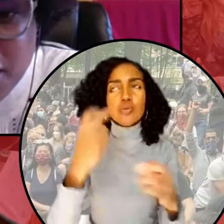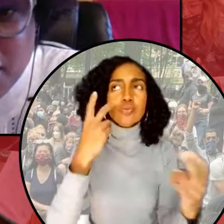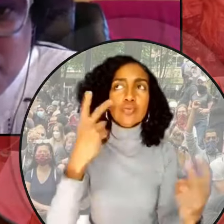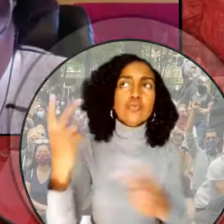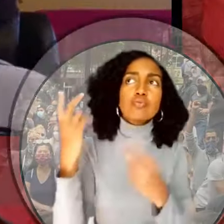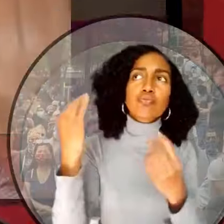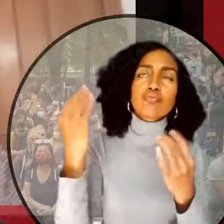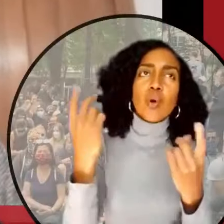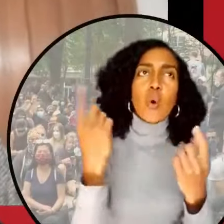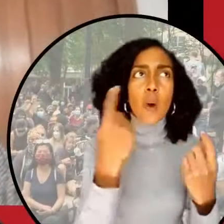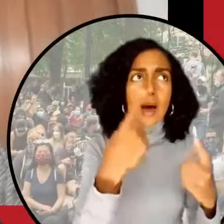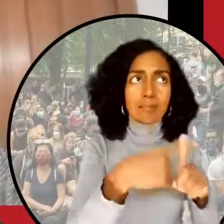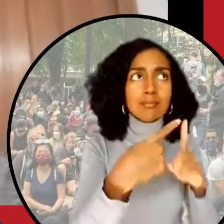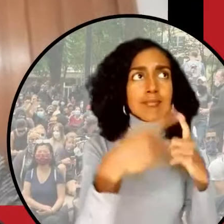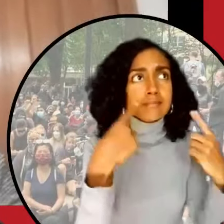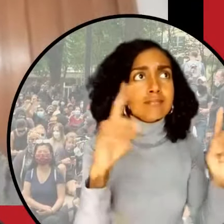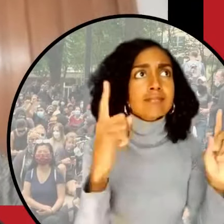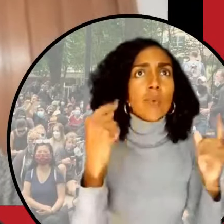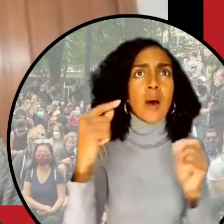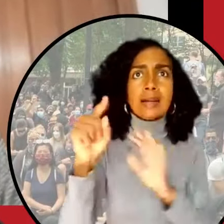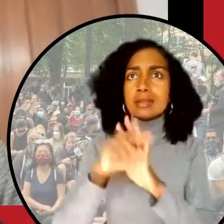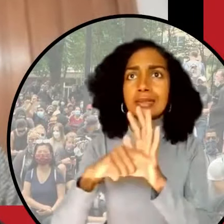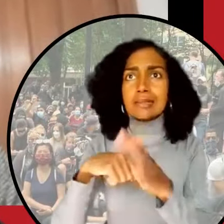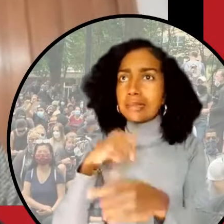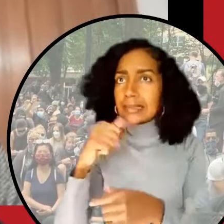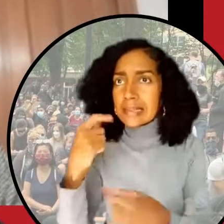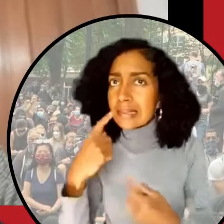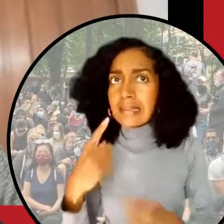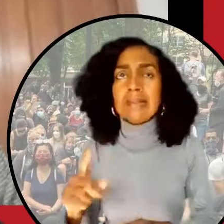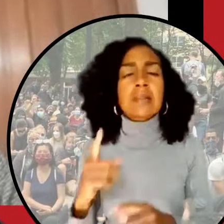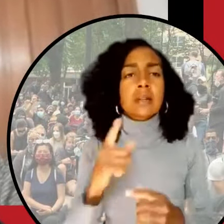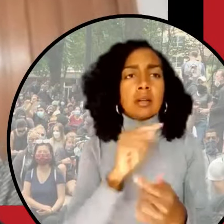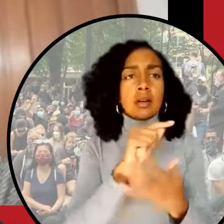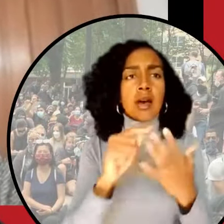right, and how build a left that can